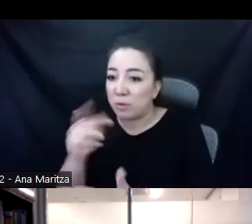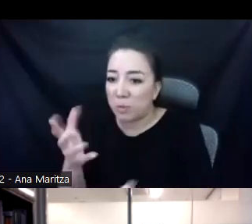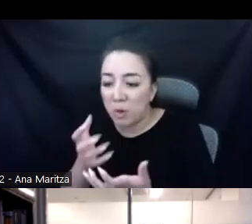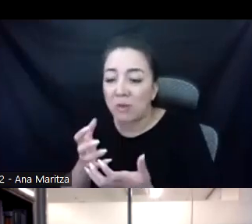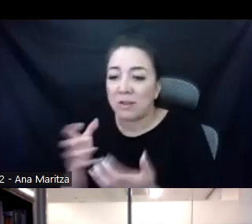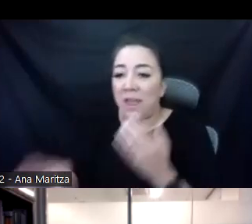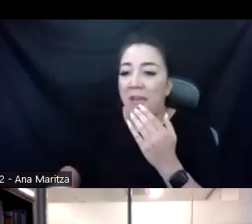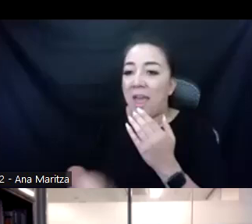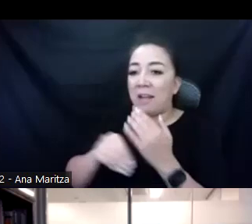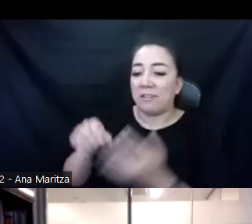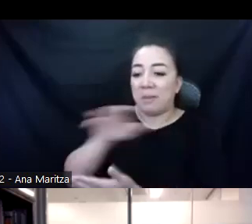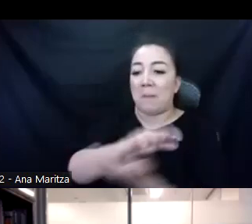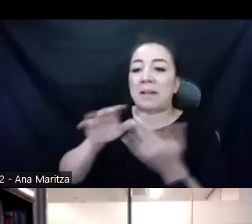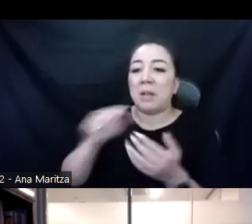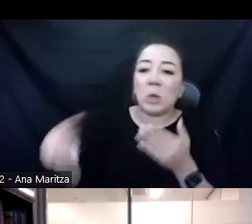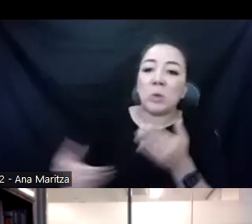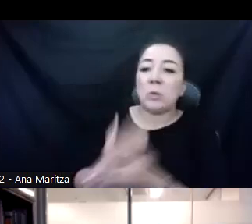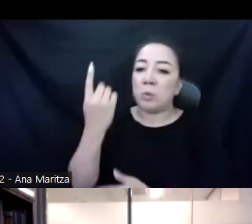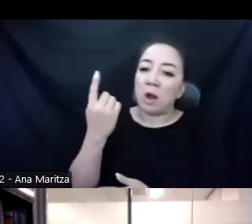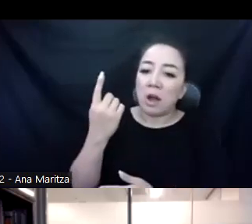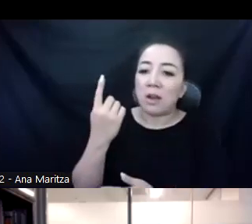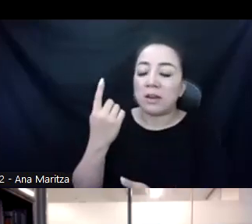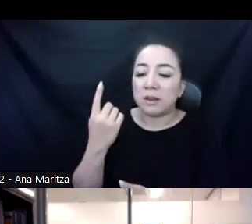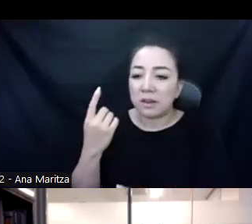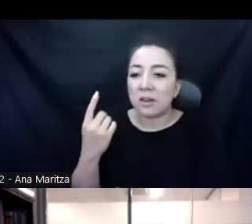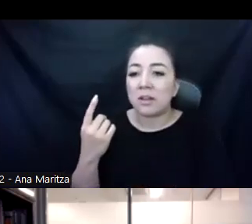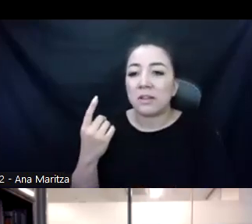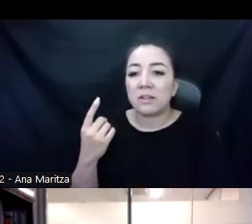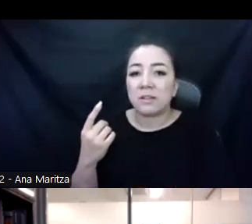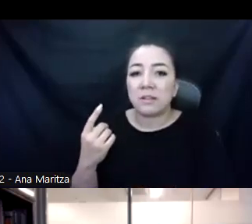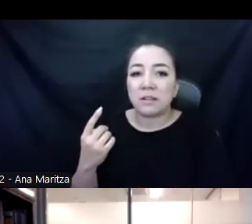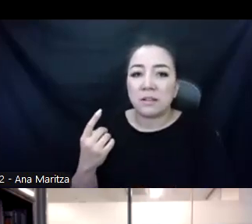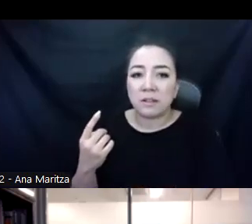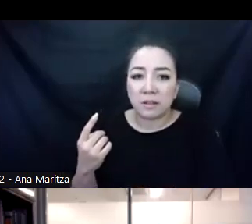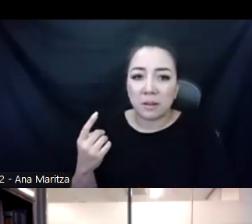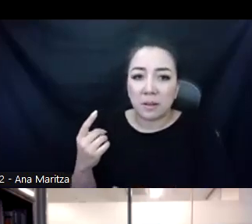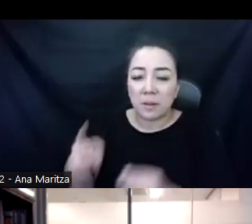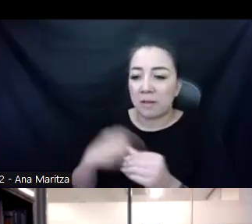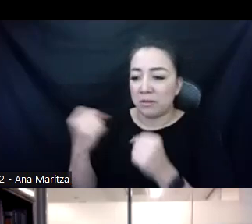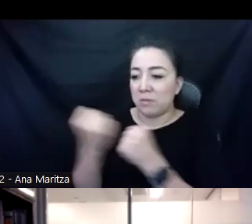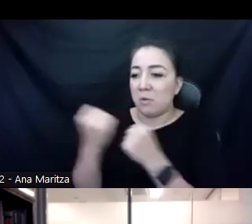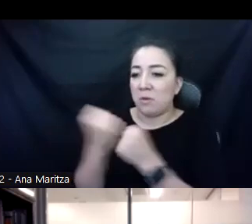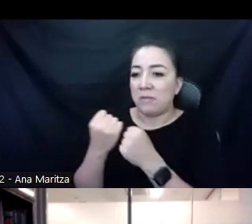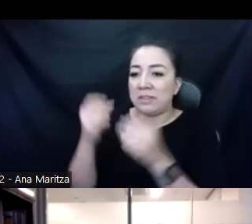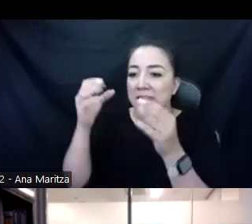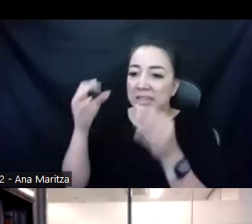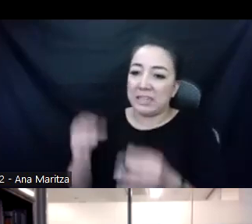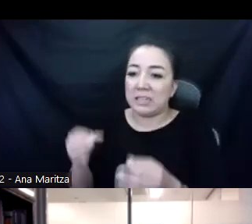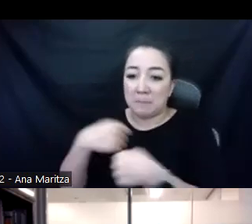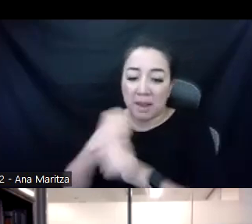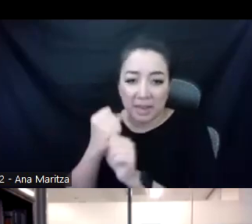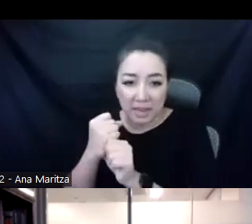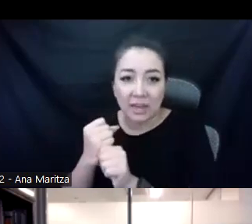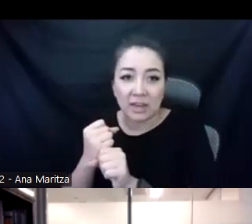add to the mix a new one, which is the one about supported decision making,